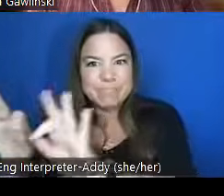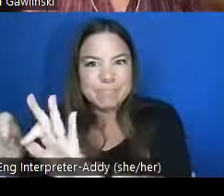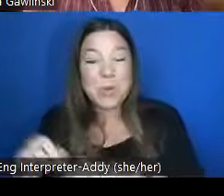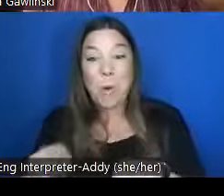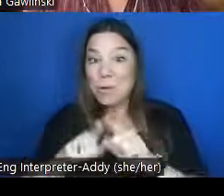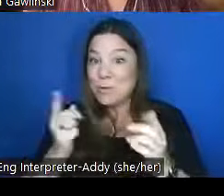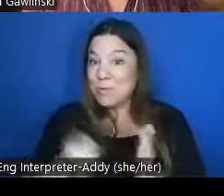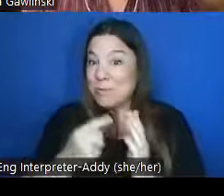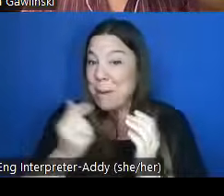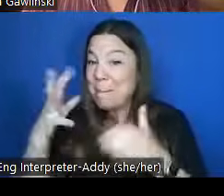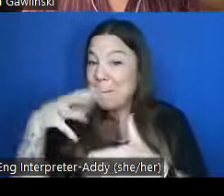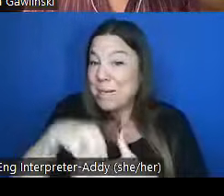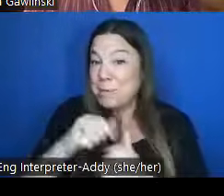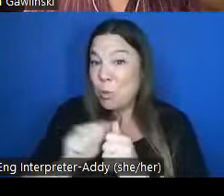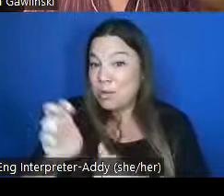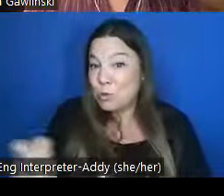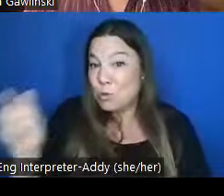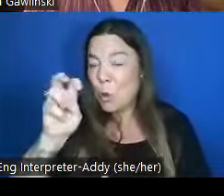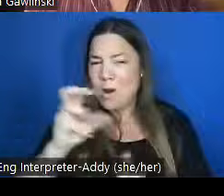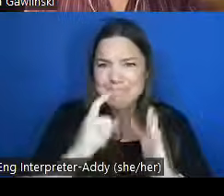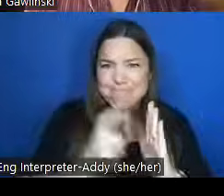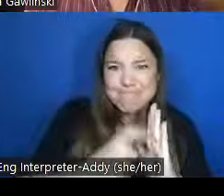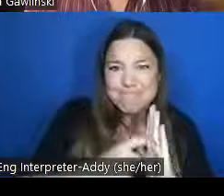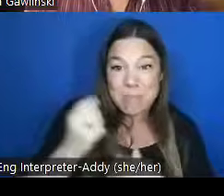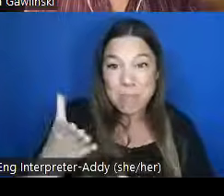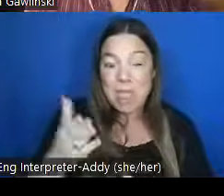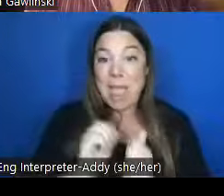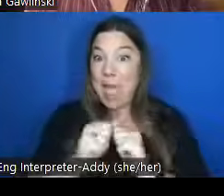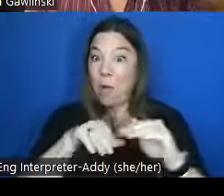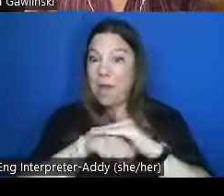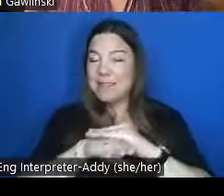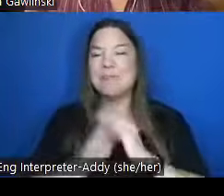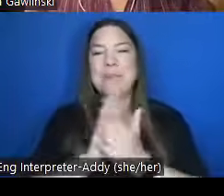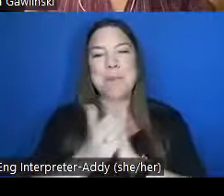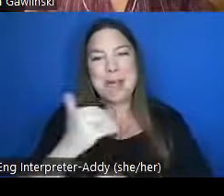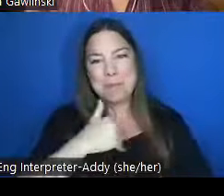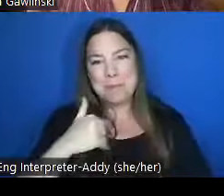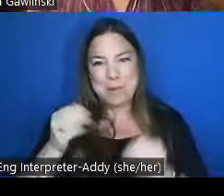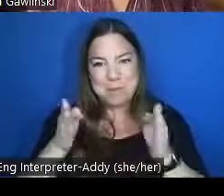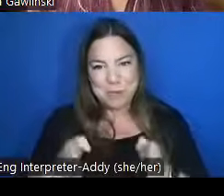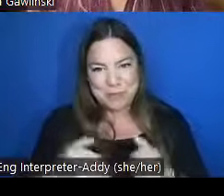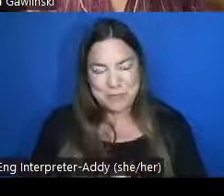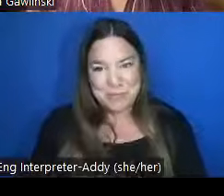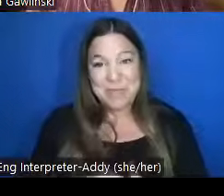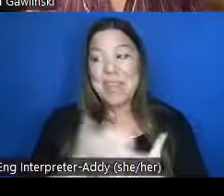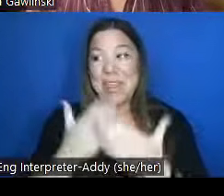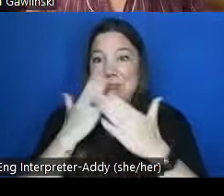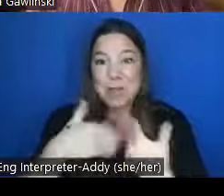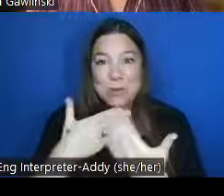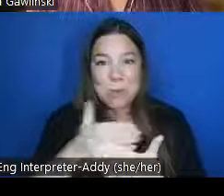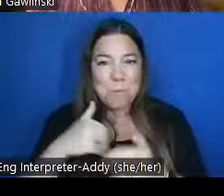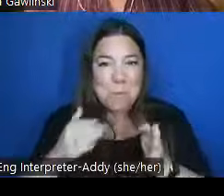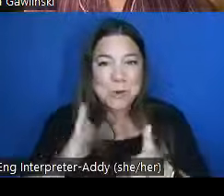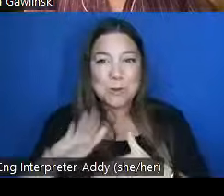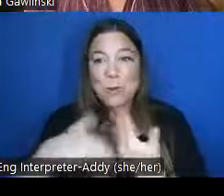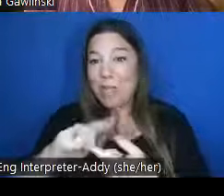and tours. You can get access to all these things by becoming a member of the AIA. Many thanks to all AIA members and friends who have